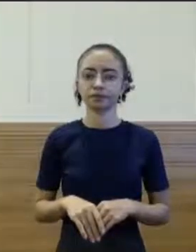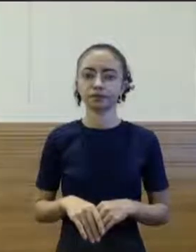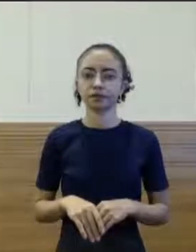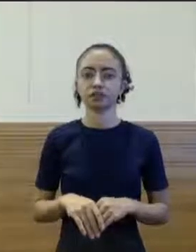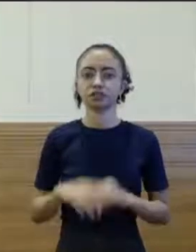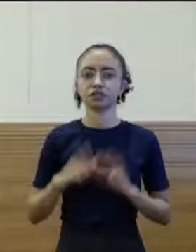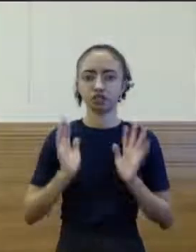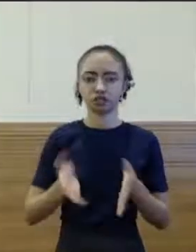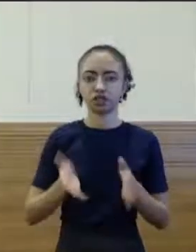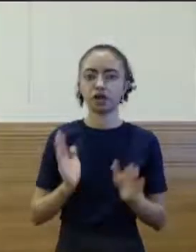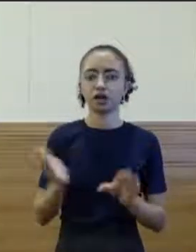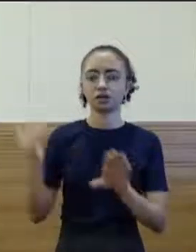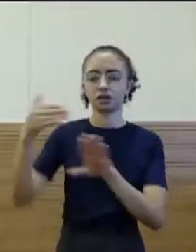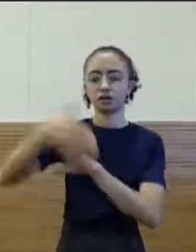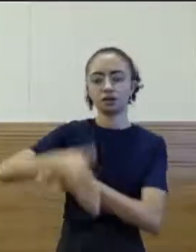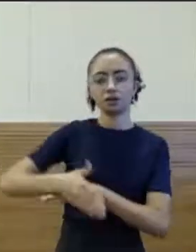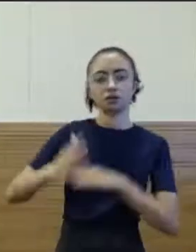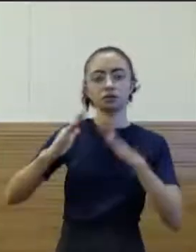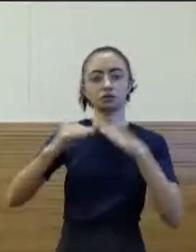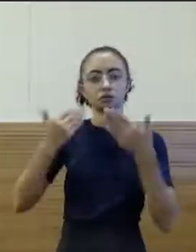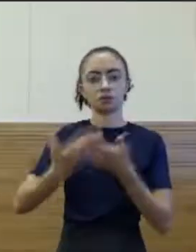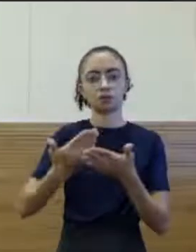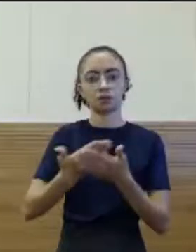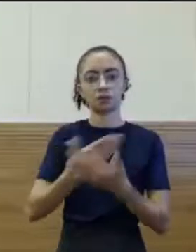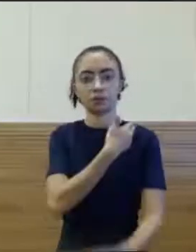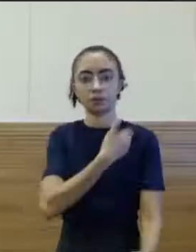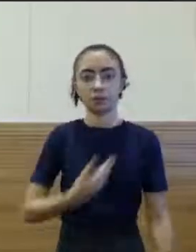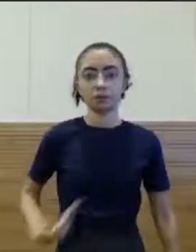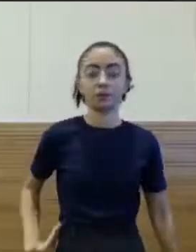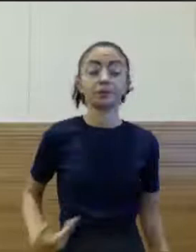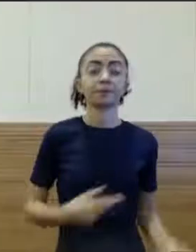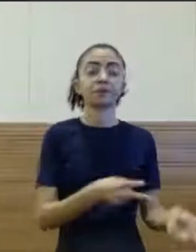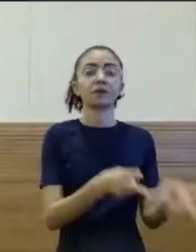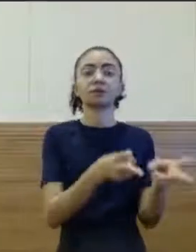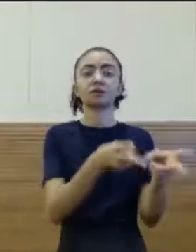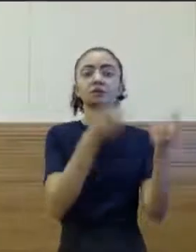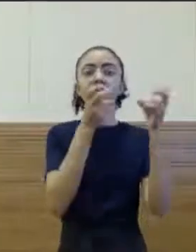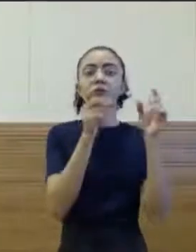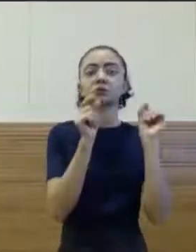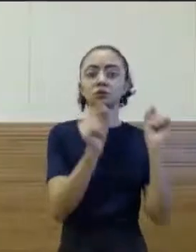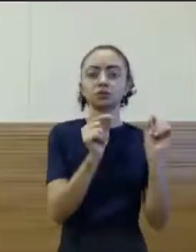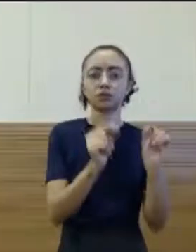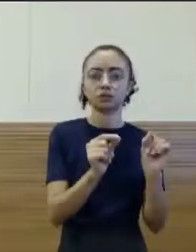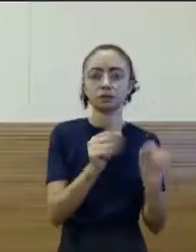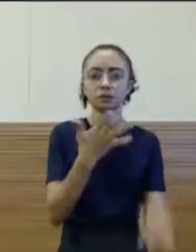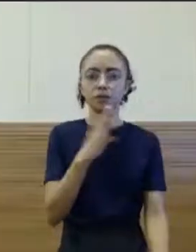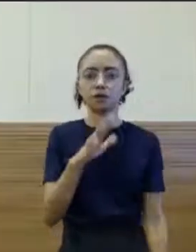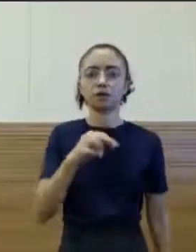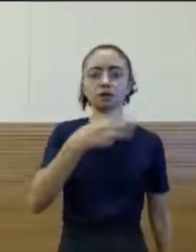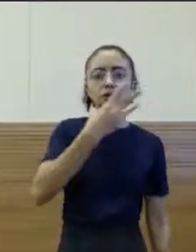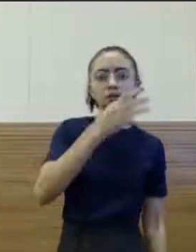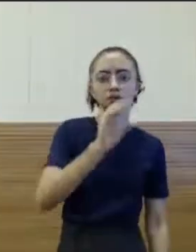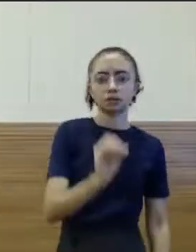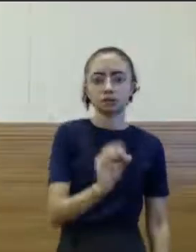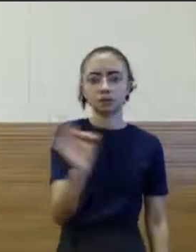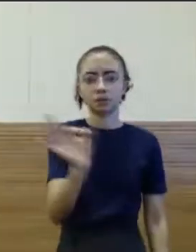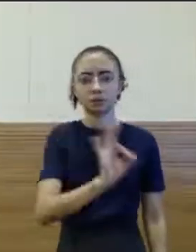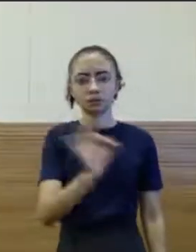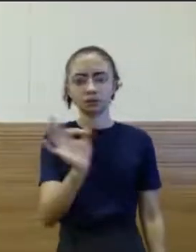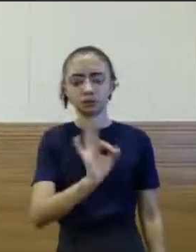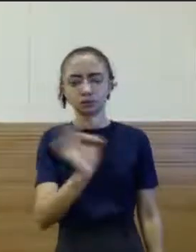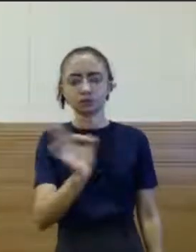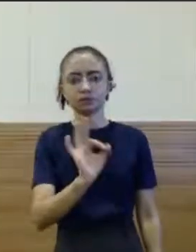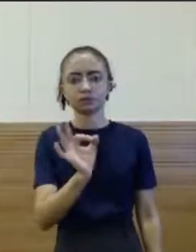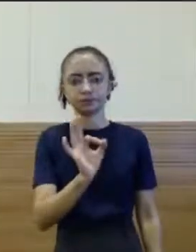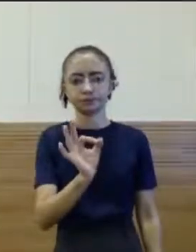students in the public schools. Well, we noticed that practically 30%, and well, and